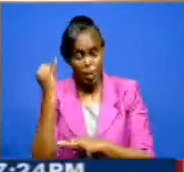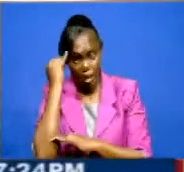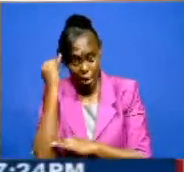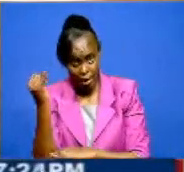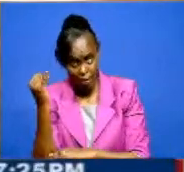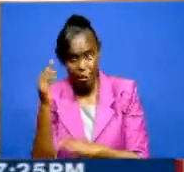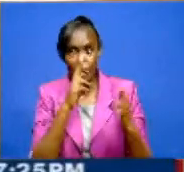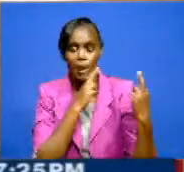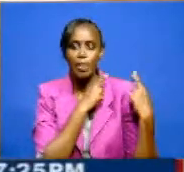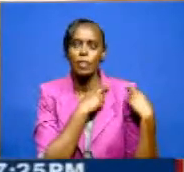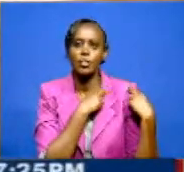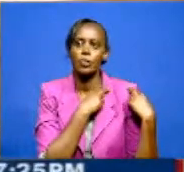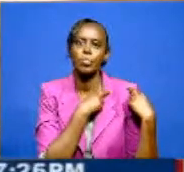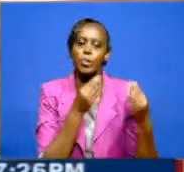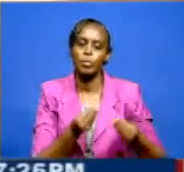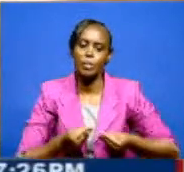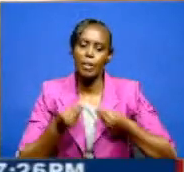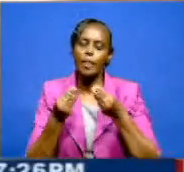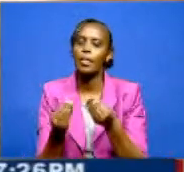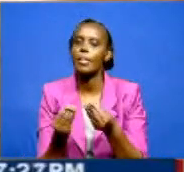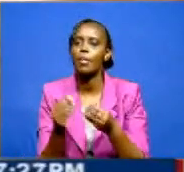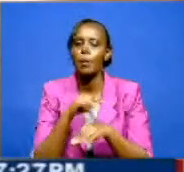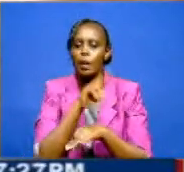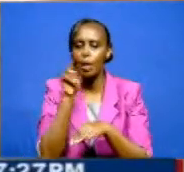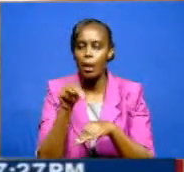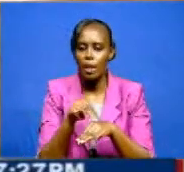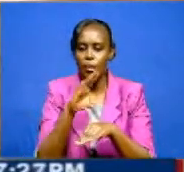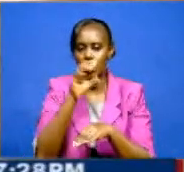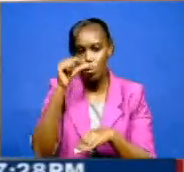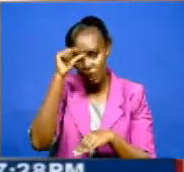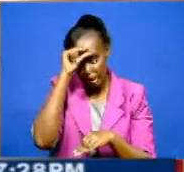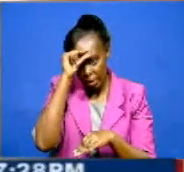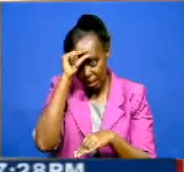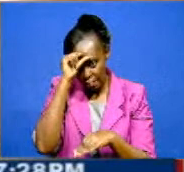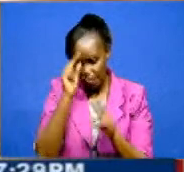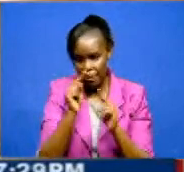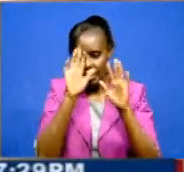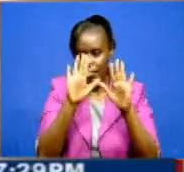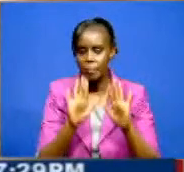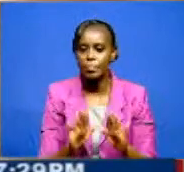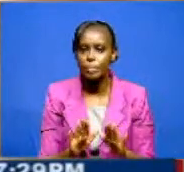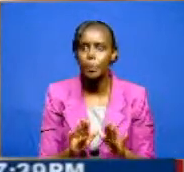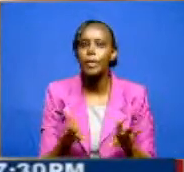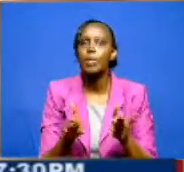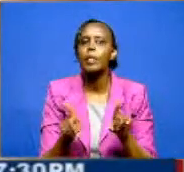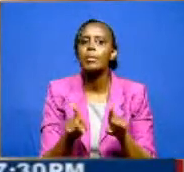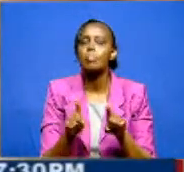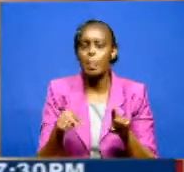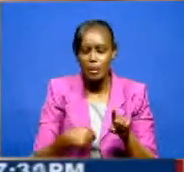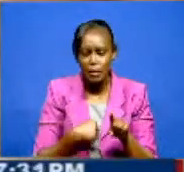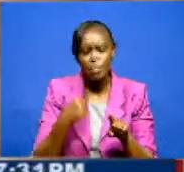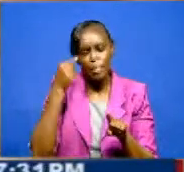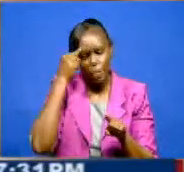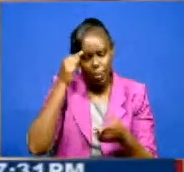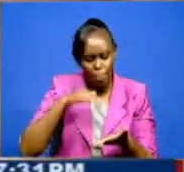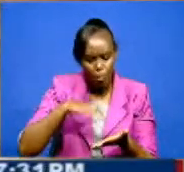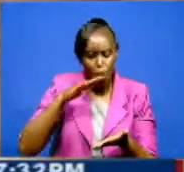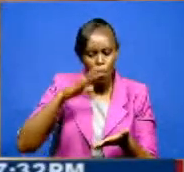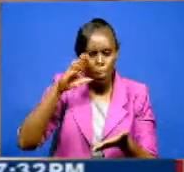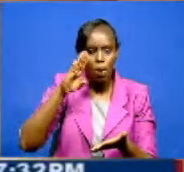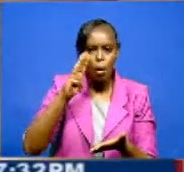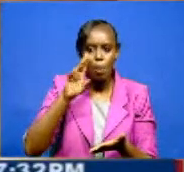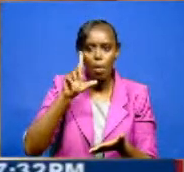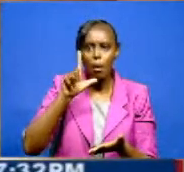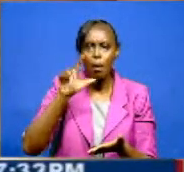the responsibilities that are being given to the national and the county governments. This is very, very key. And I think more and more, most of the bills that are coming to